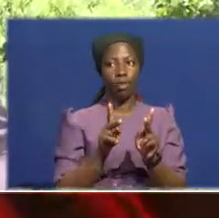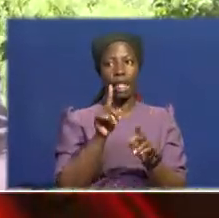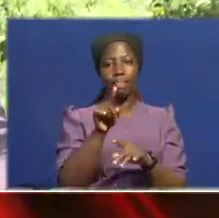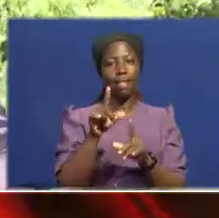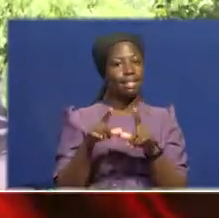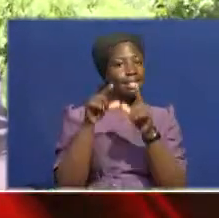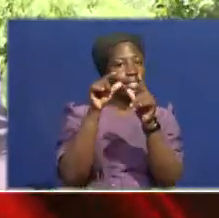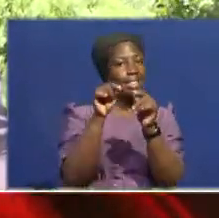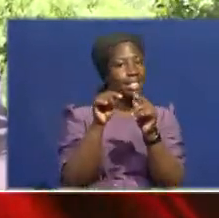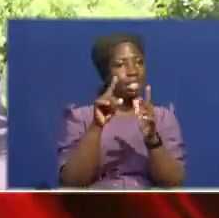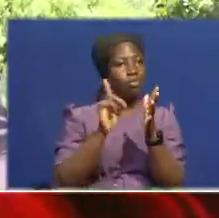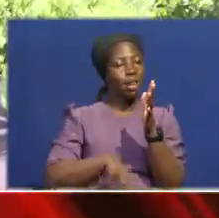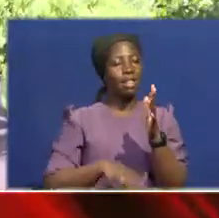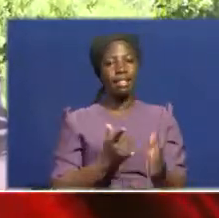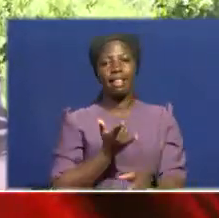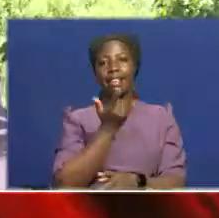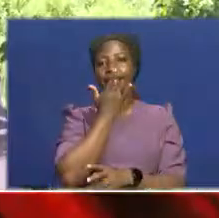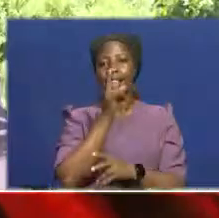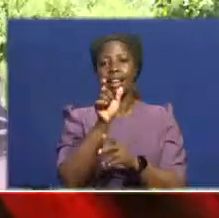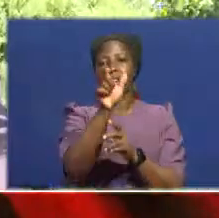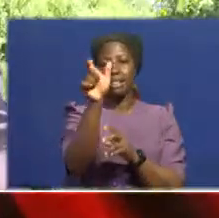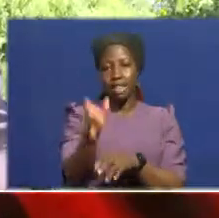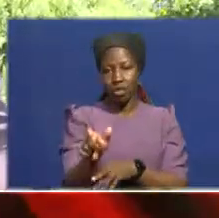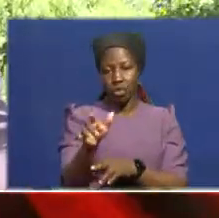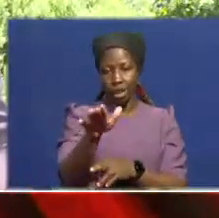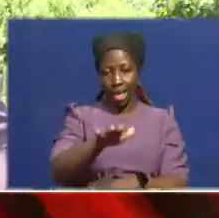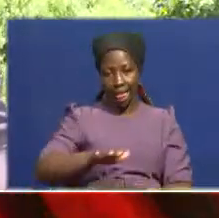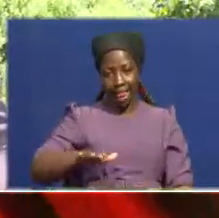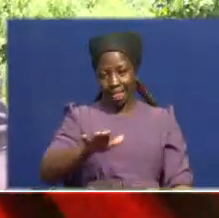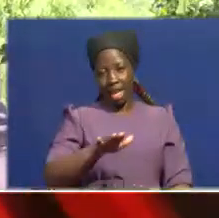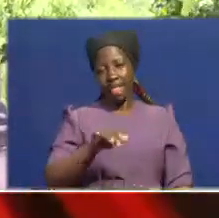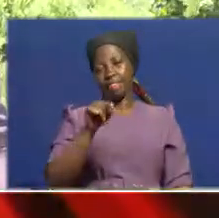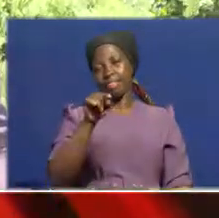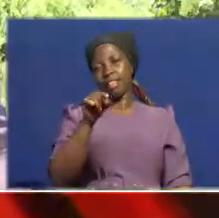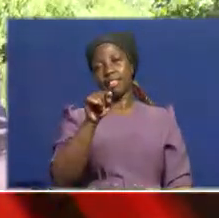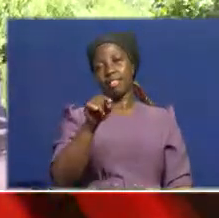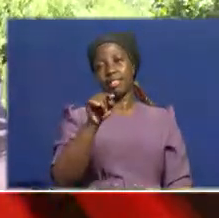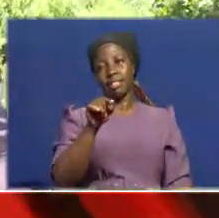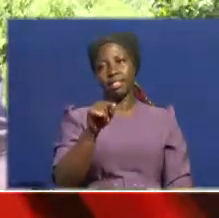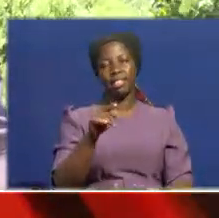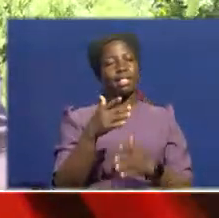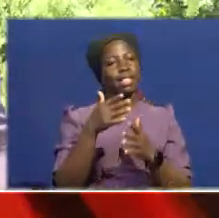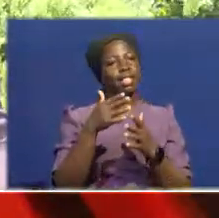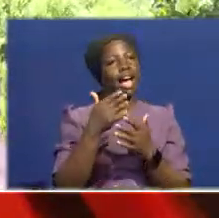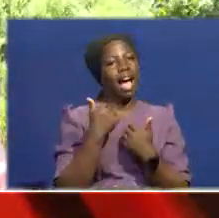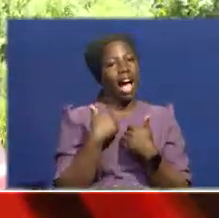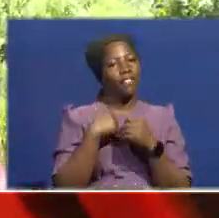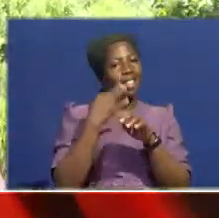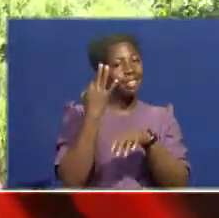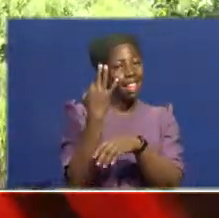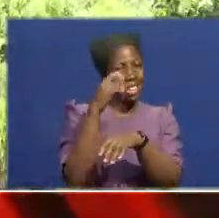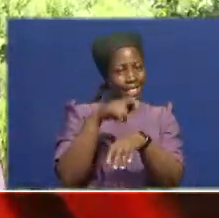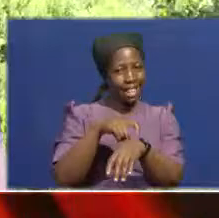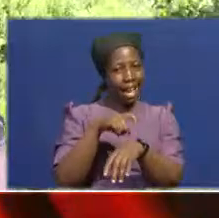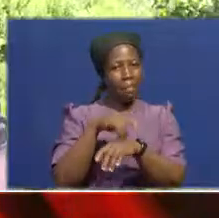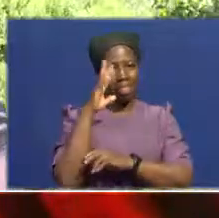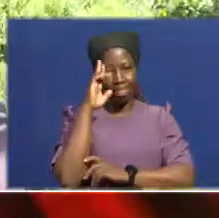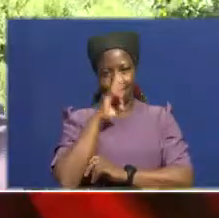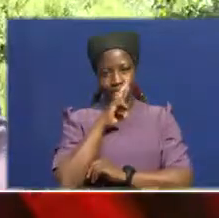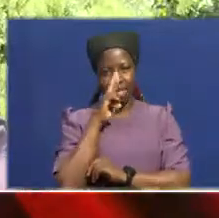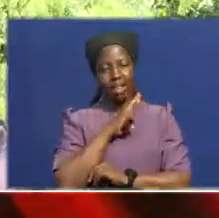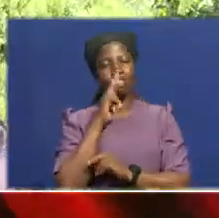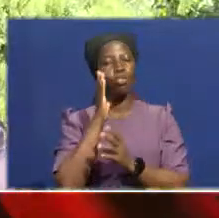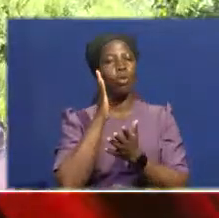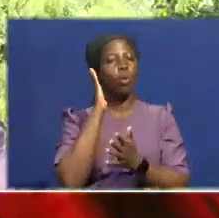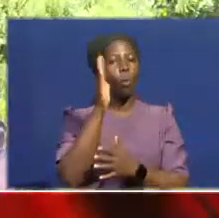said is the Lake Region Economic Block discourse on a triple threat. And of course, we will straight into